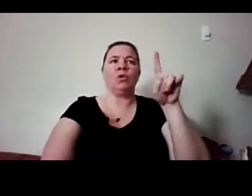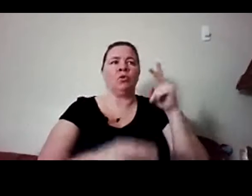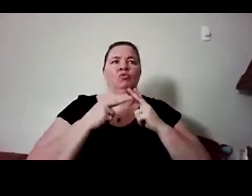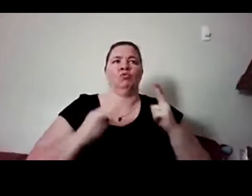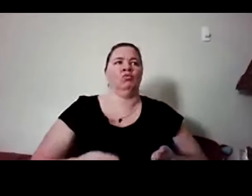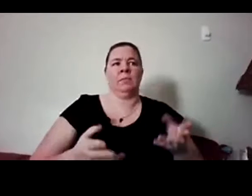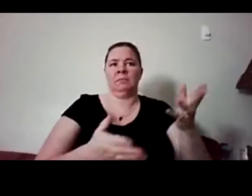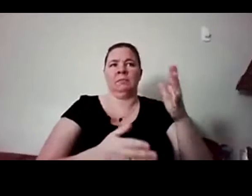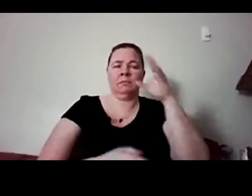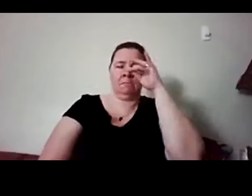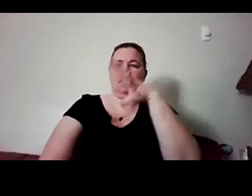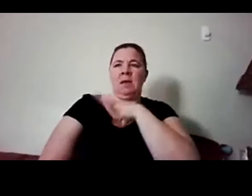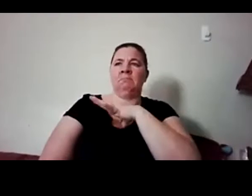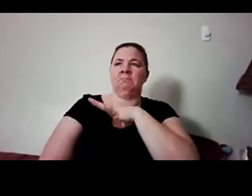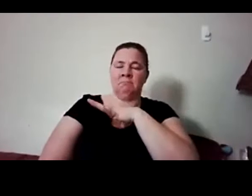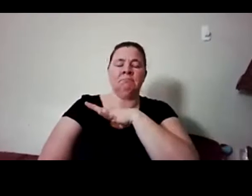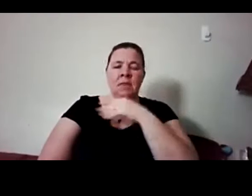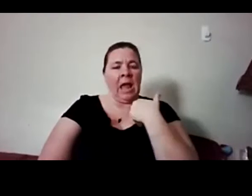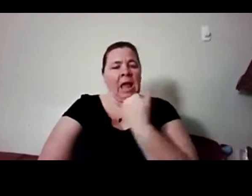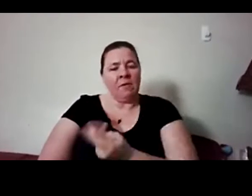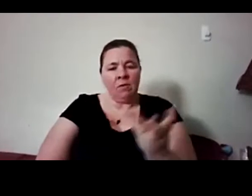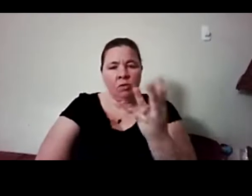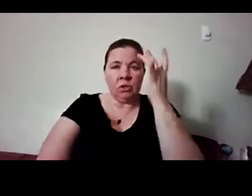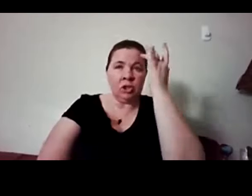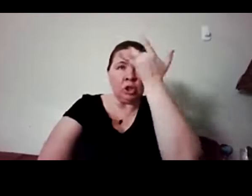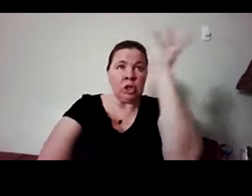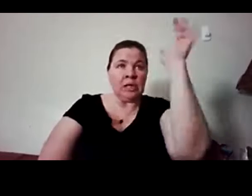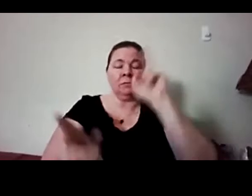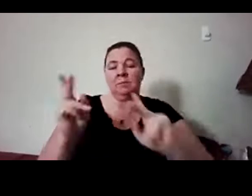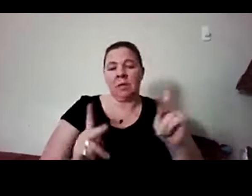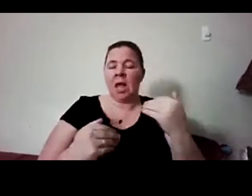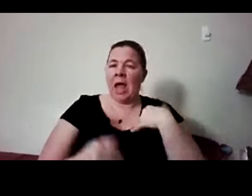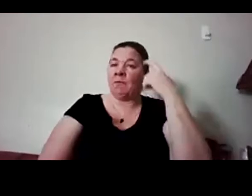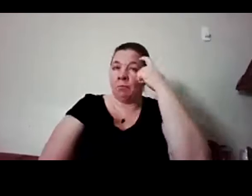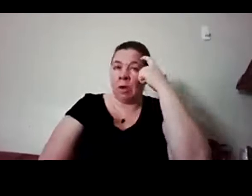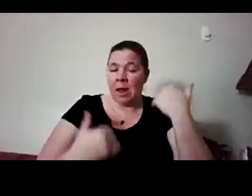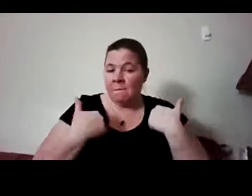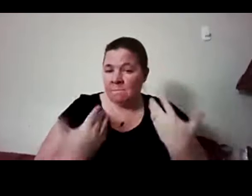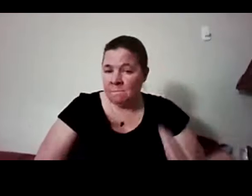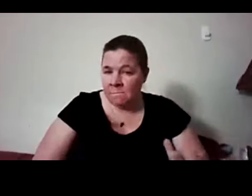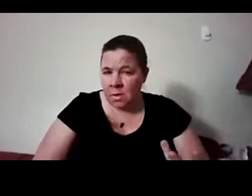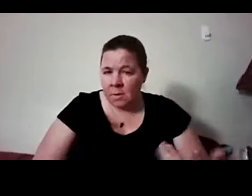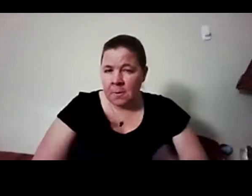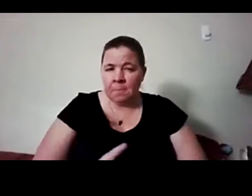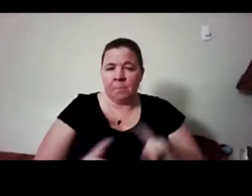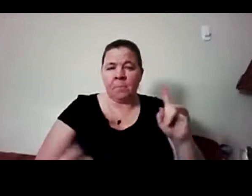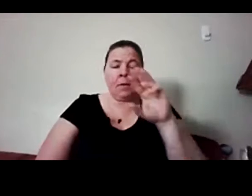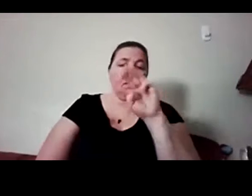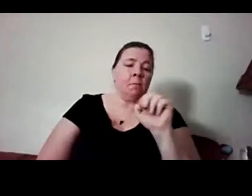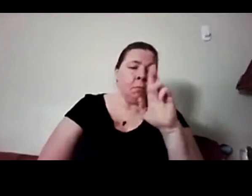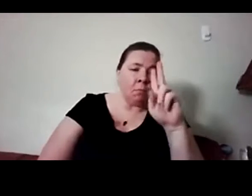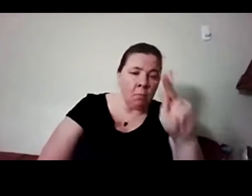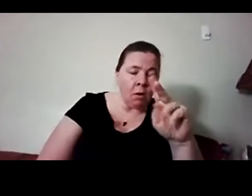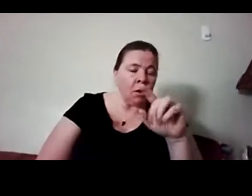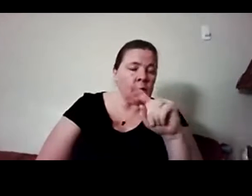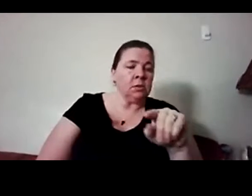mankind. We have a few geniuses out there. They've got the brains, right? We have Mark Zuckerberg, we have Jeff Bezos, we